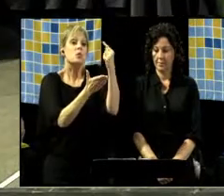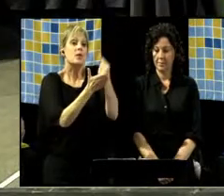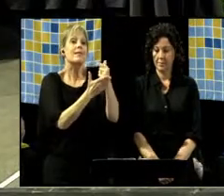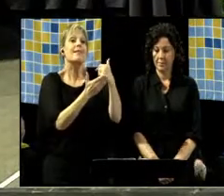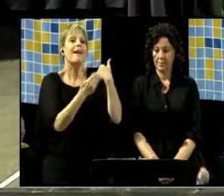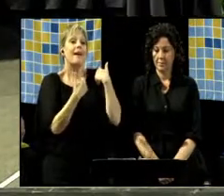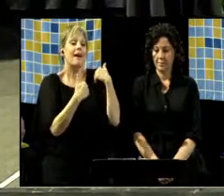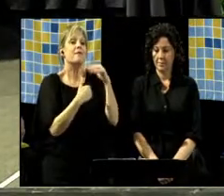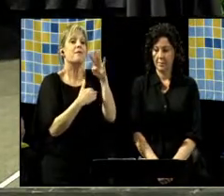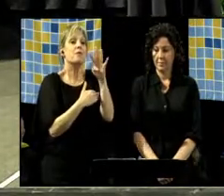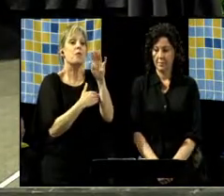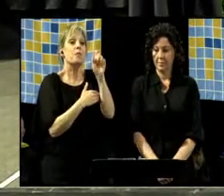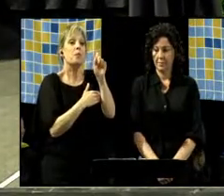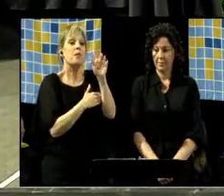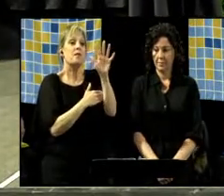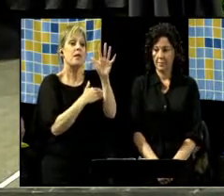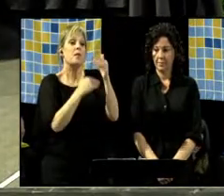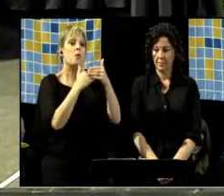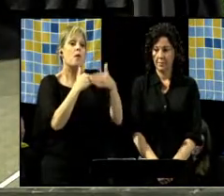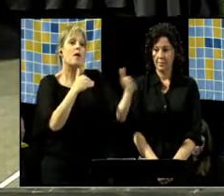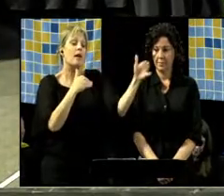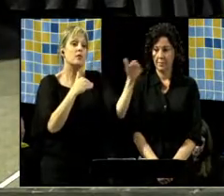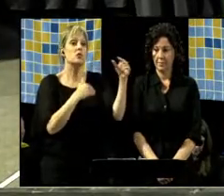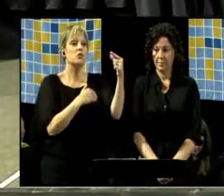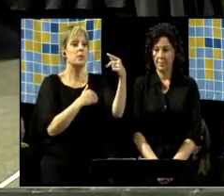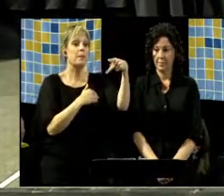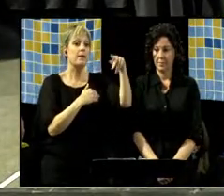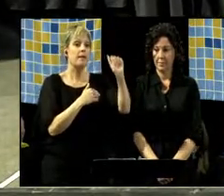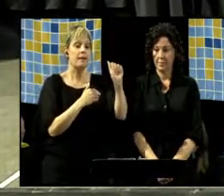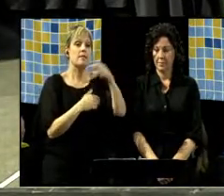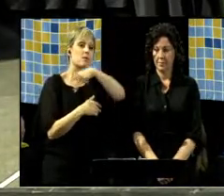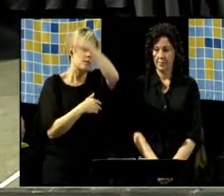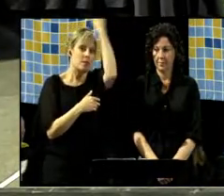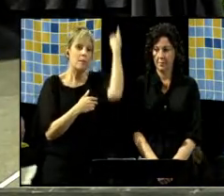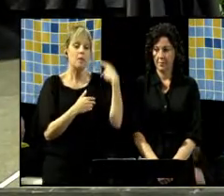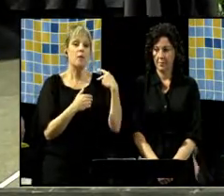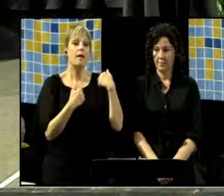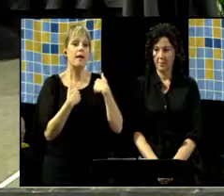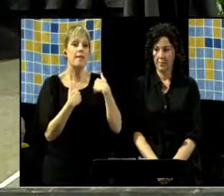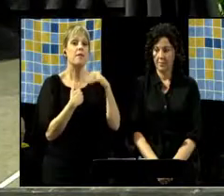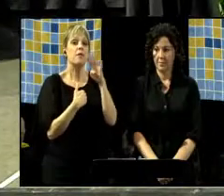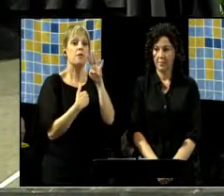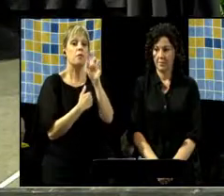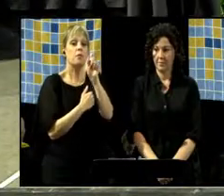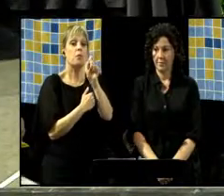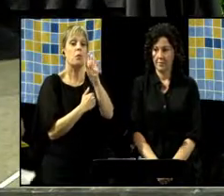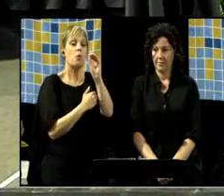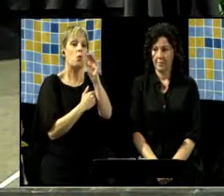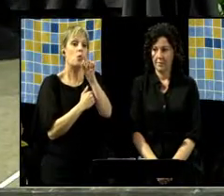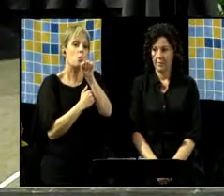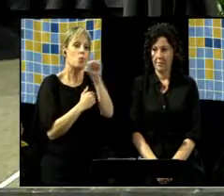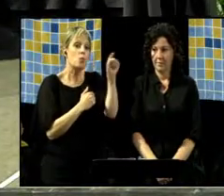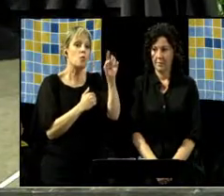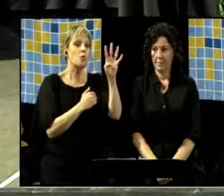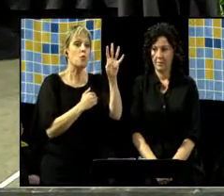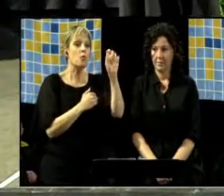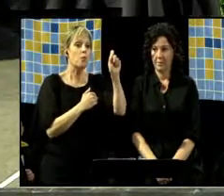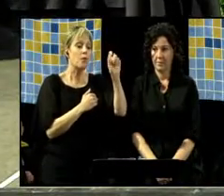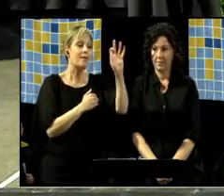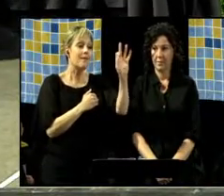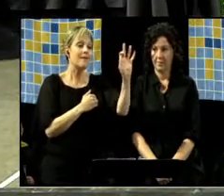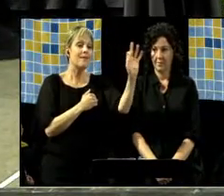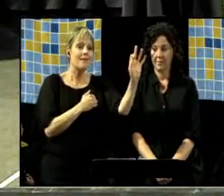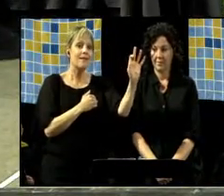achieved a 4.5 or higher GPA. Our double cord graduates have achieved a 4.0 to 4.99